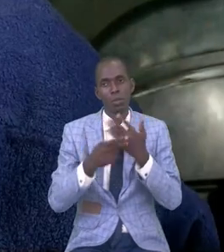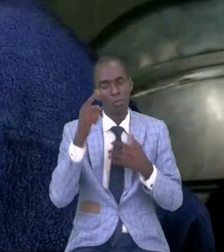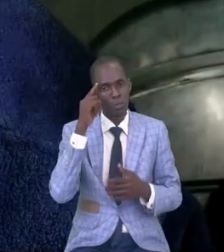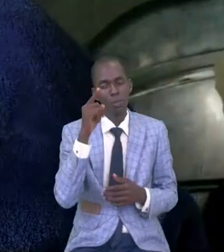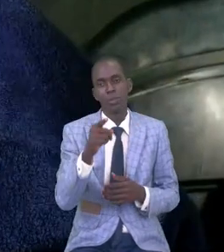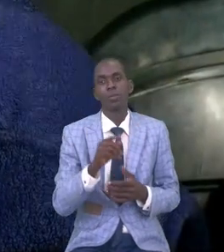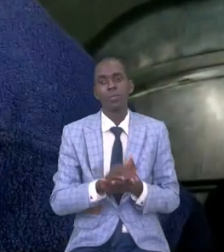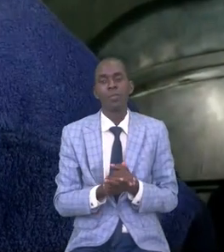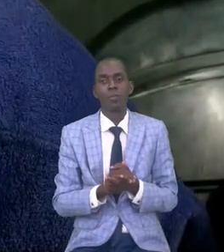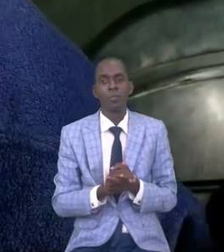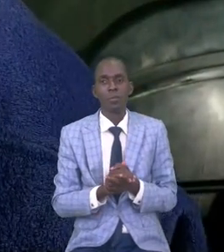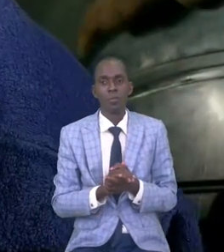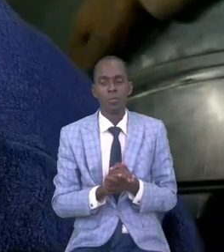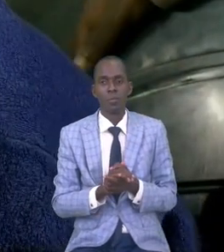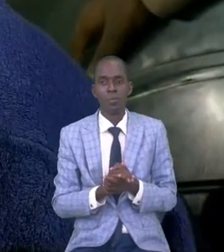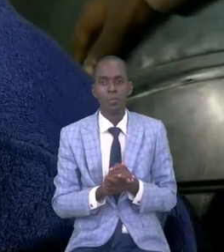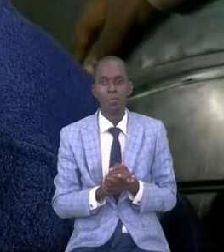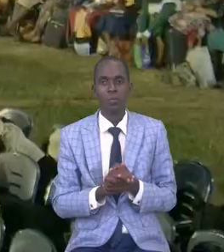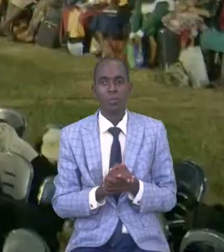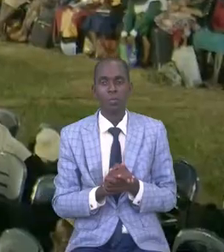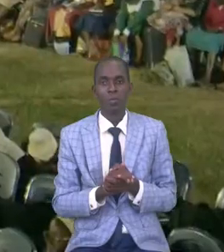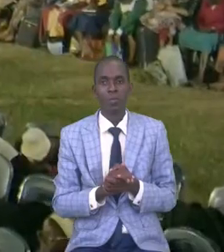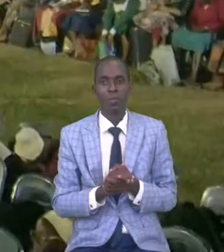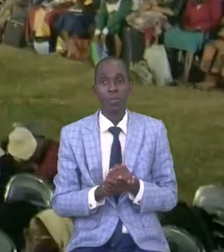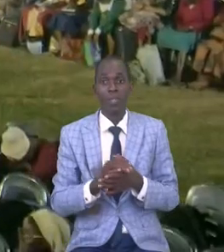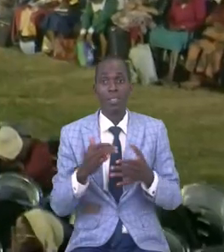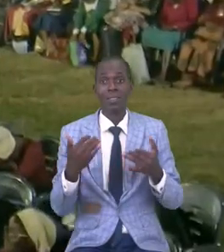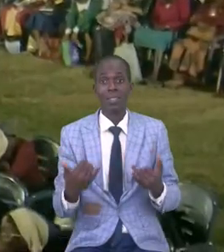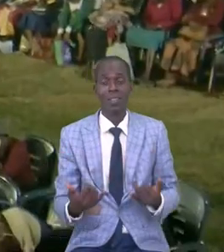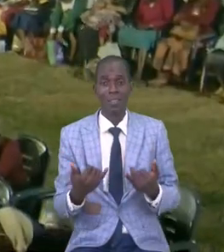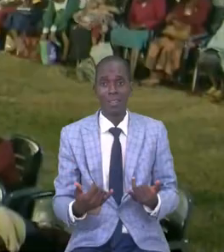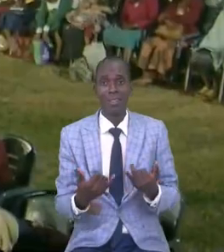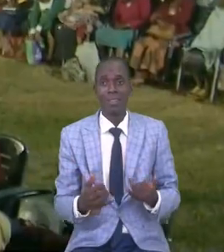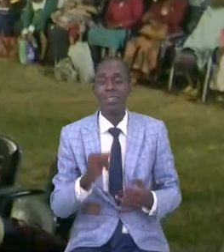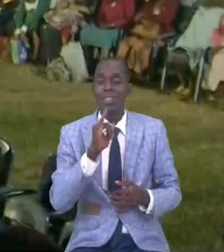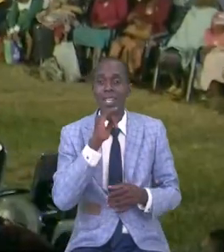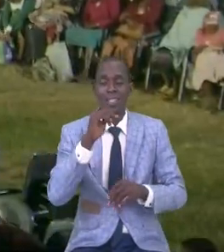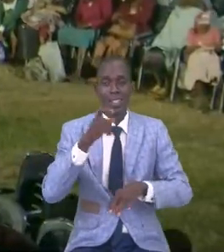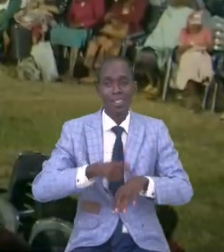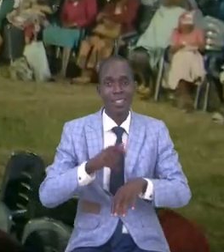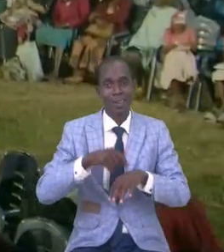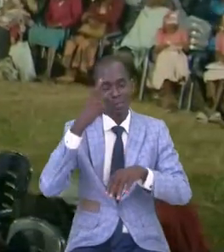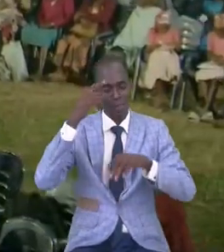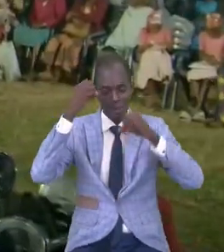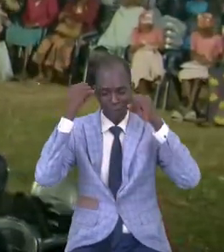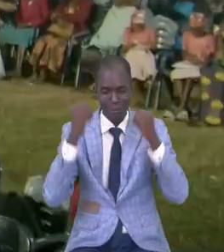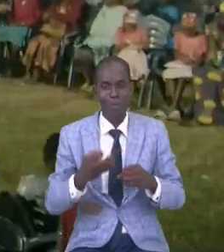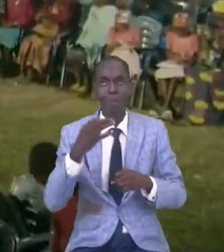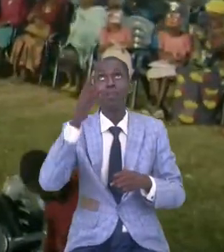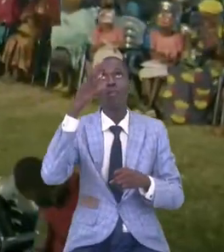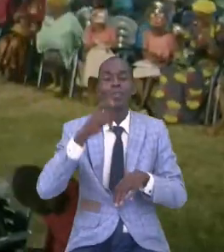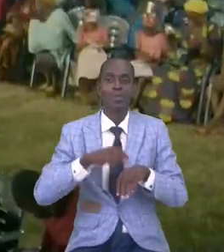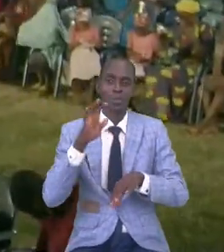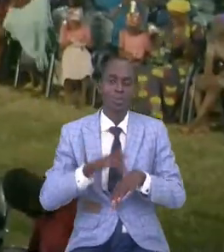Thank you very much. It's now time for the power of God to touch you. It's